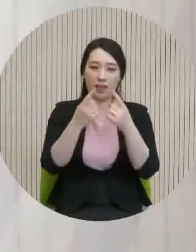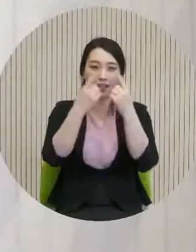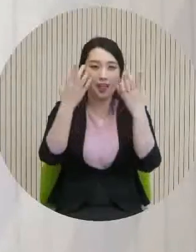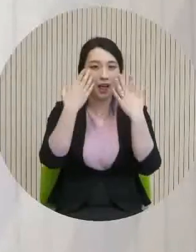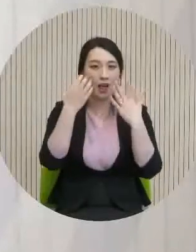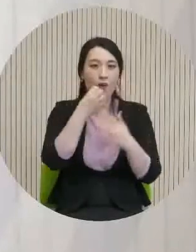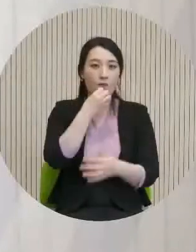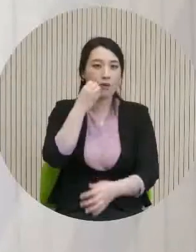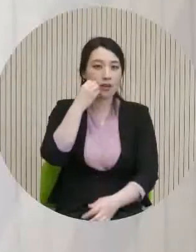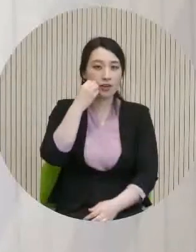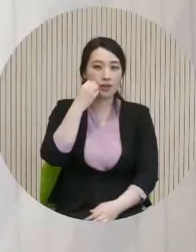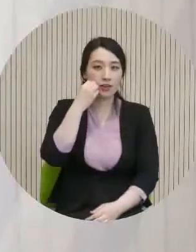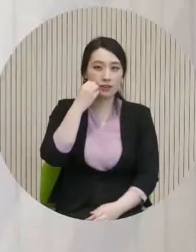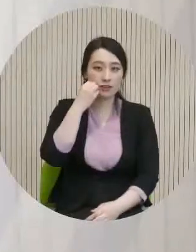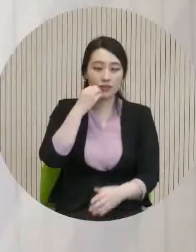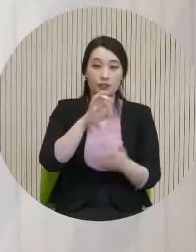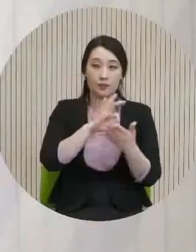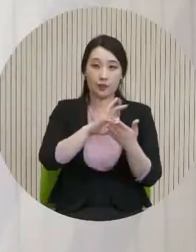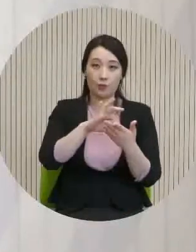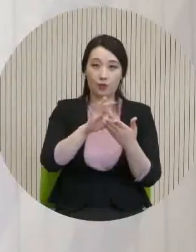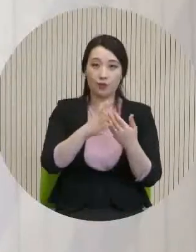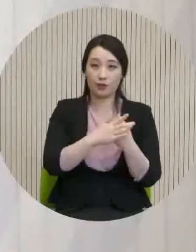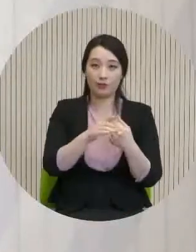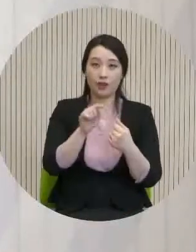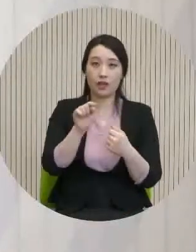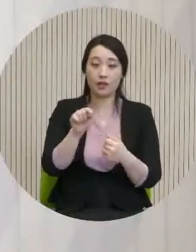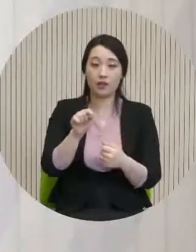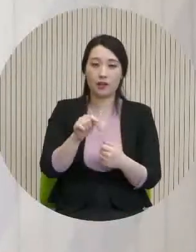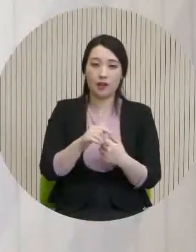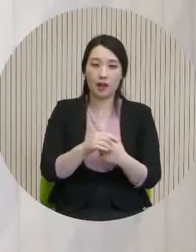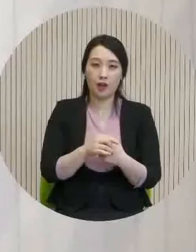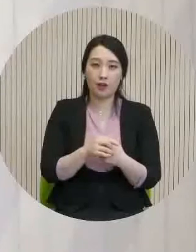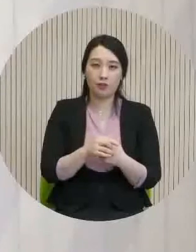our university. We used